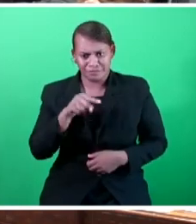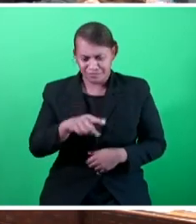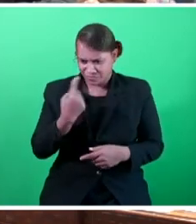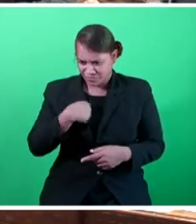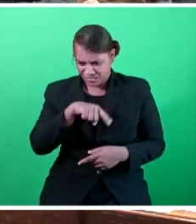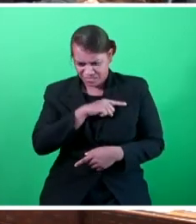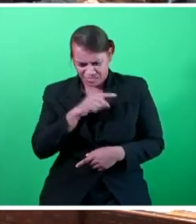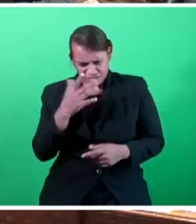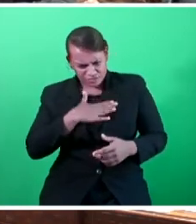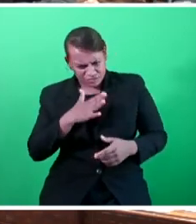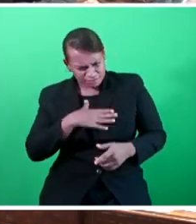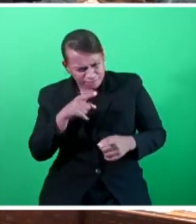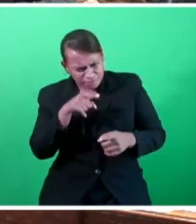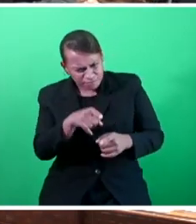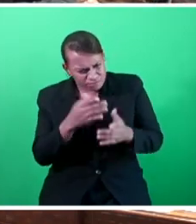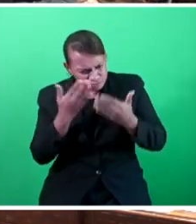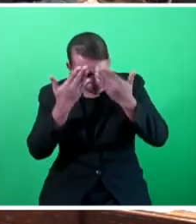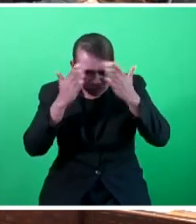assertion.